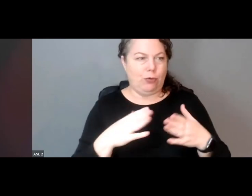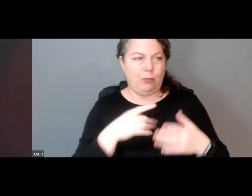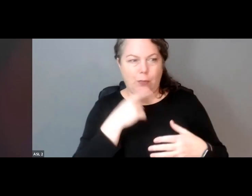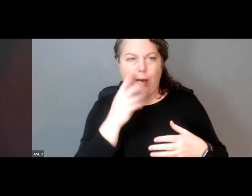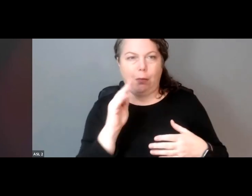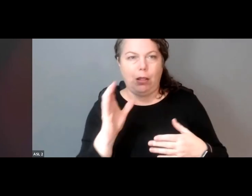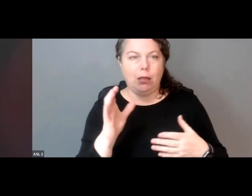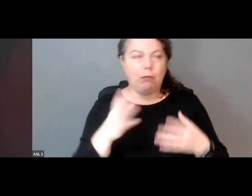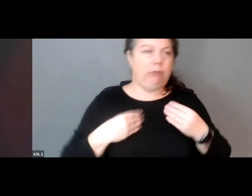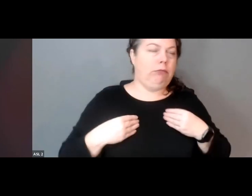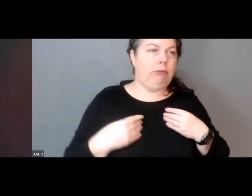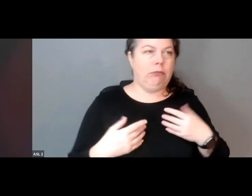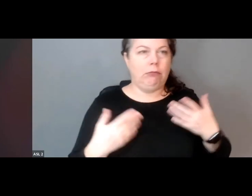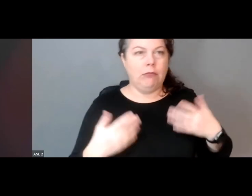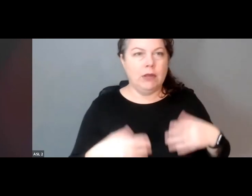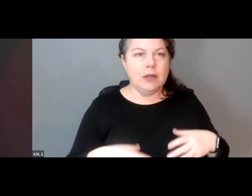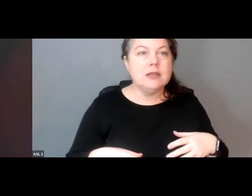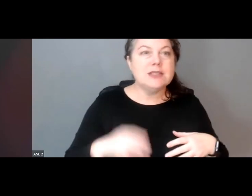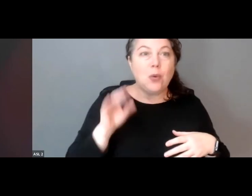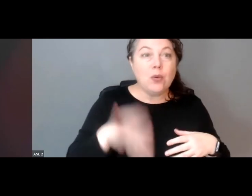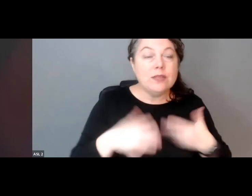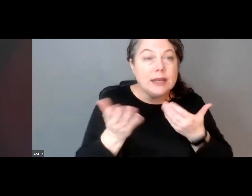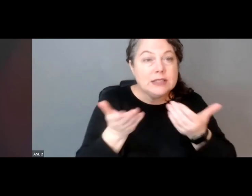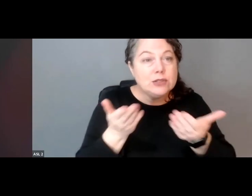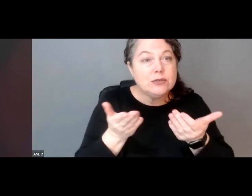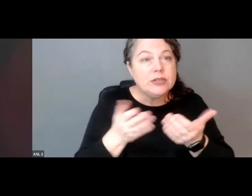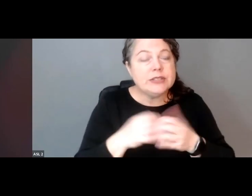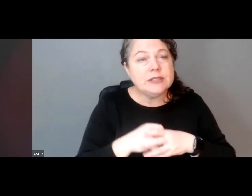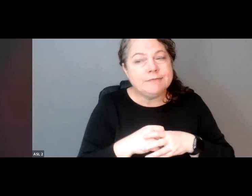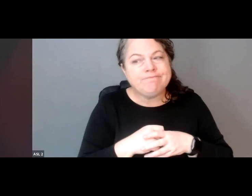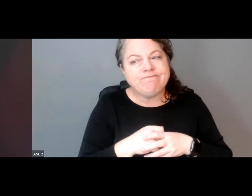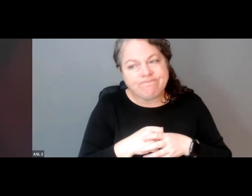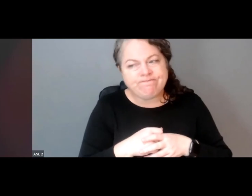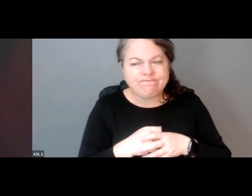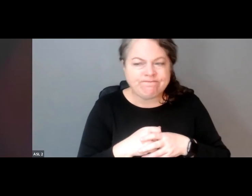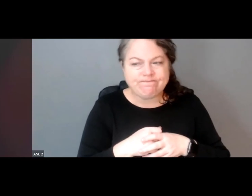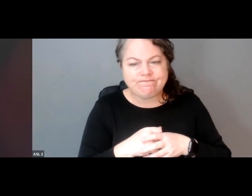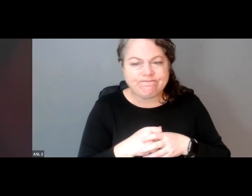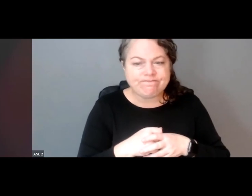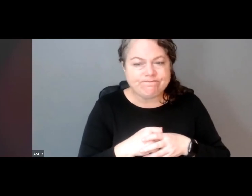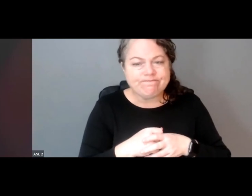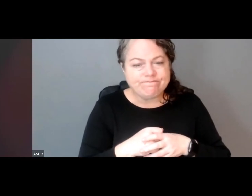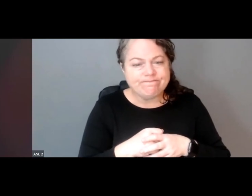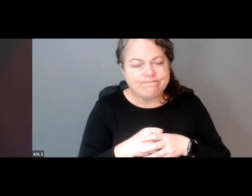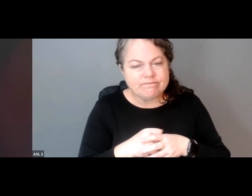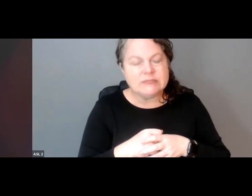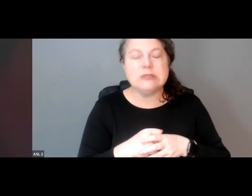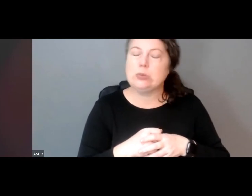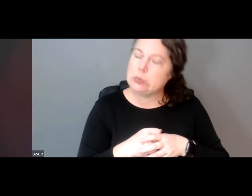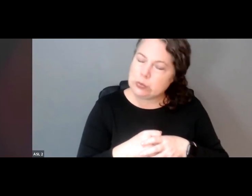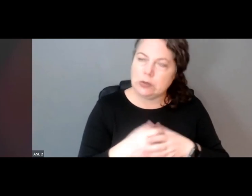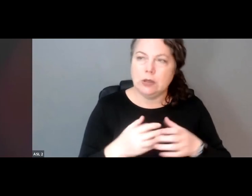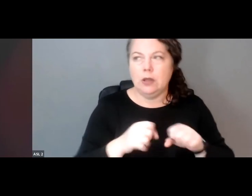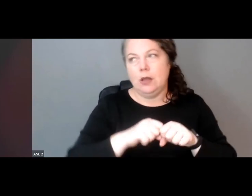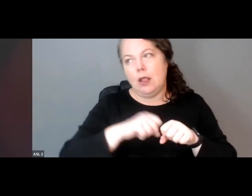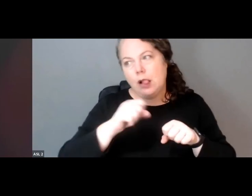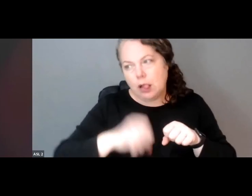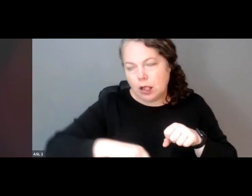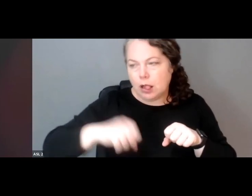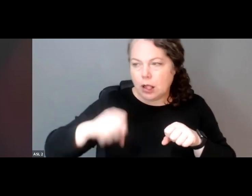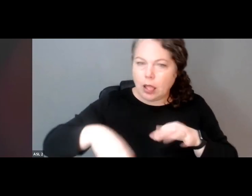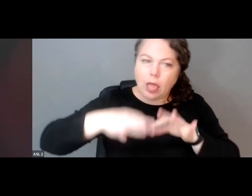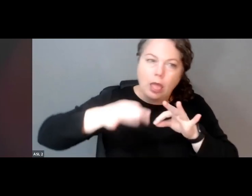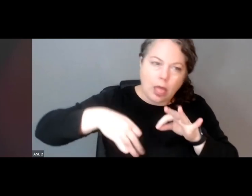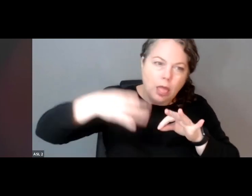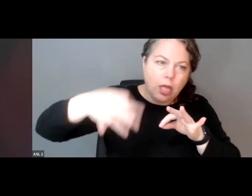these services typically had much longer delays, which made it more